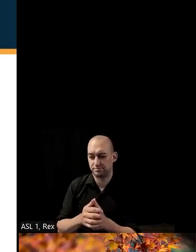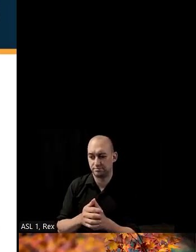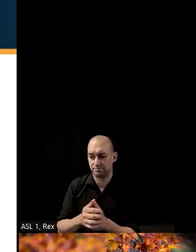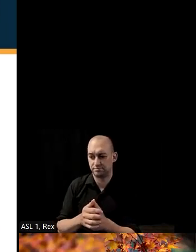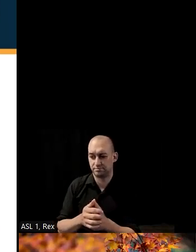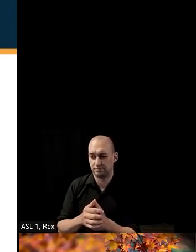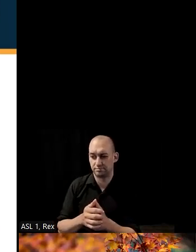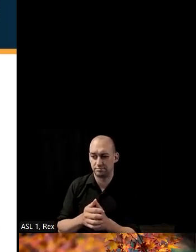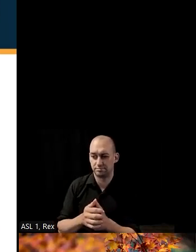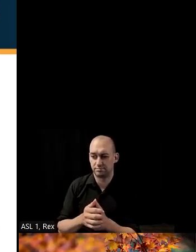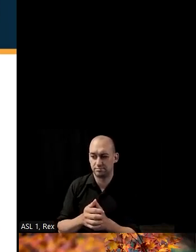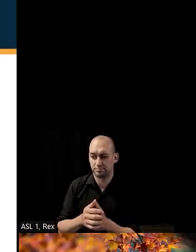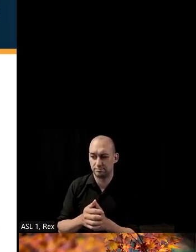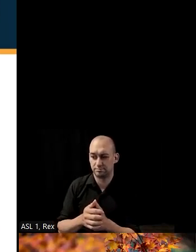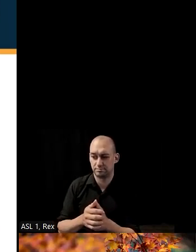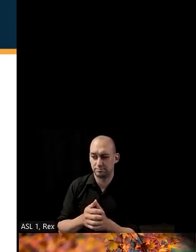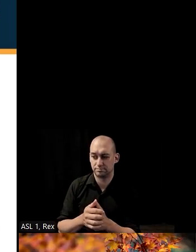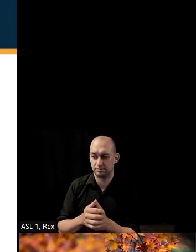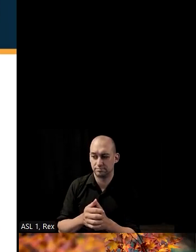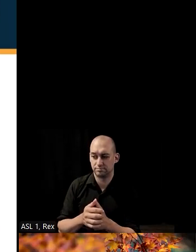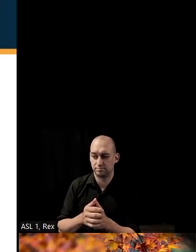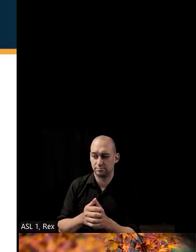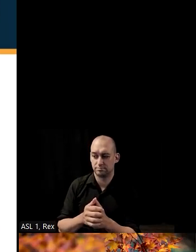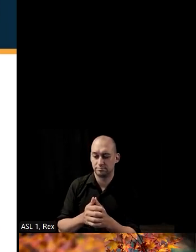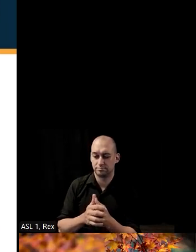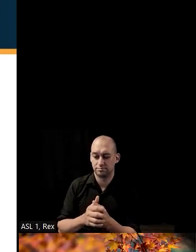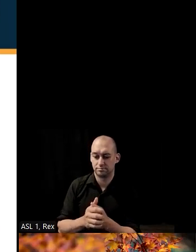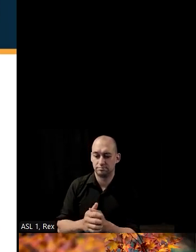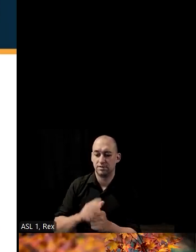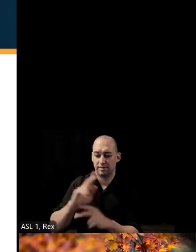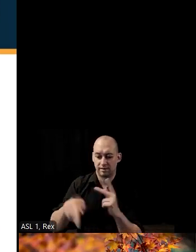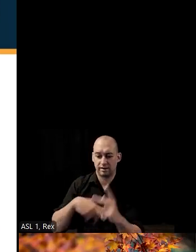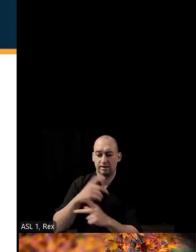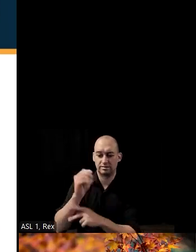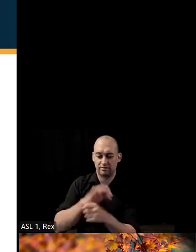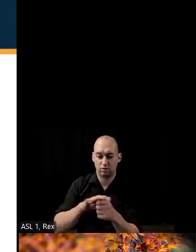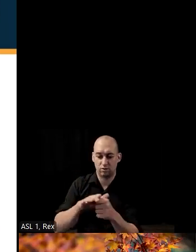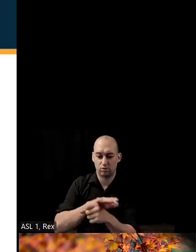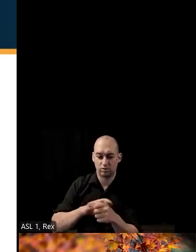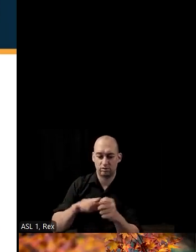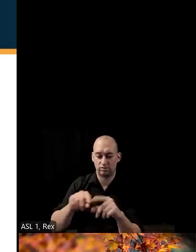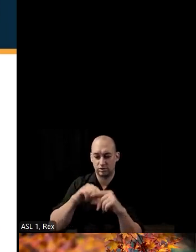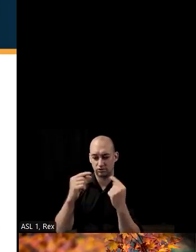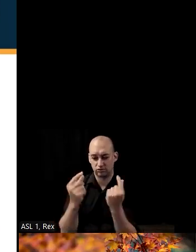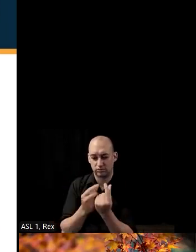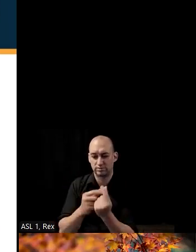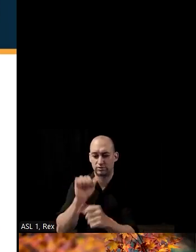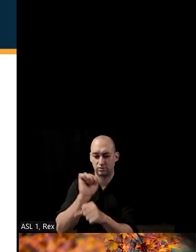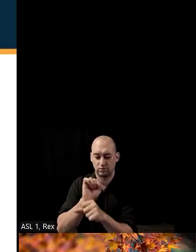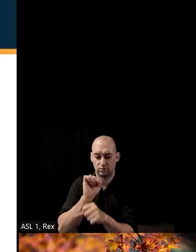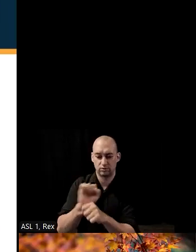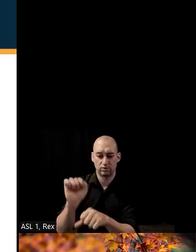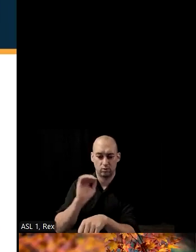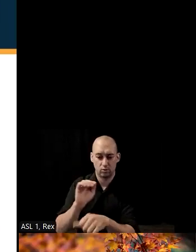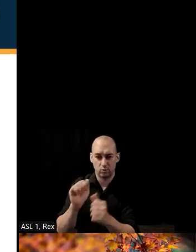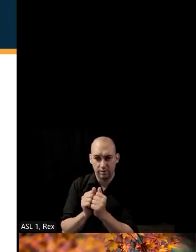So what this slide shows is really the types of local entities and providers that we'd be working with. So